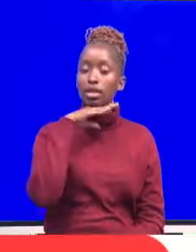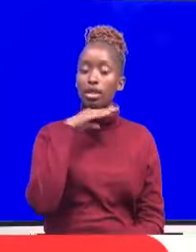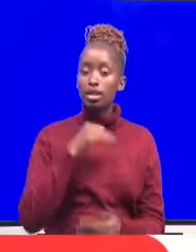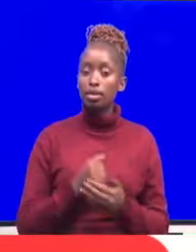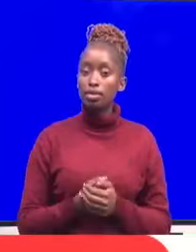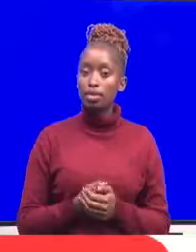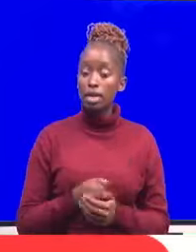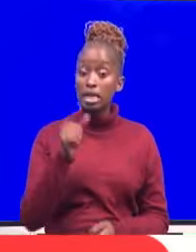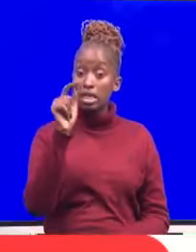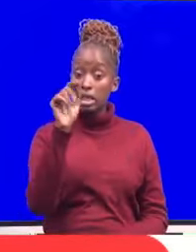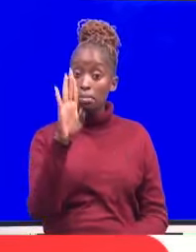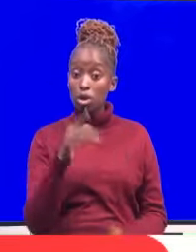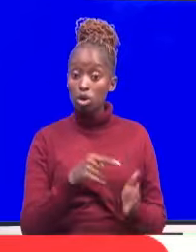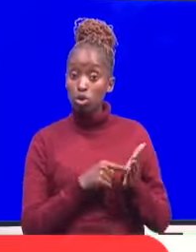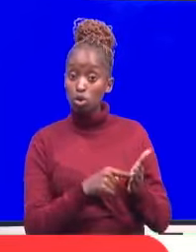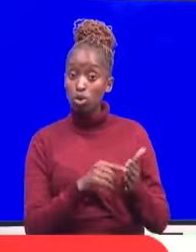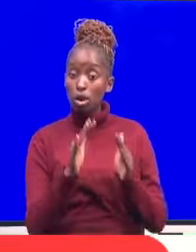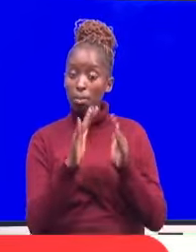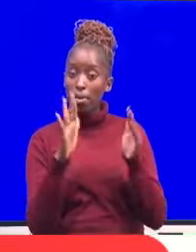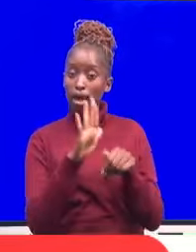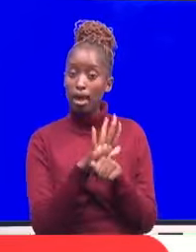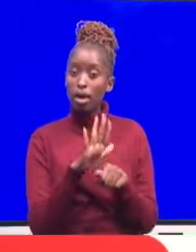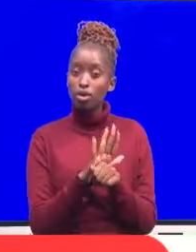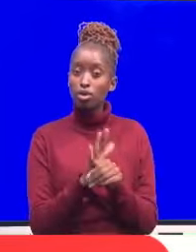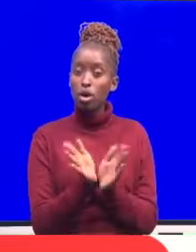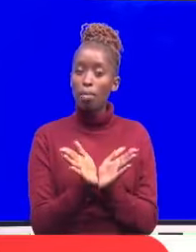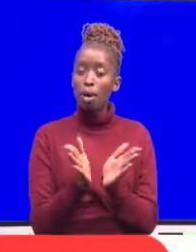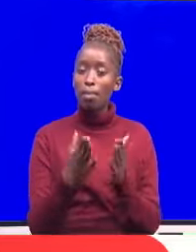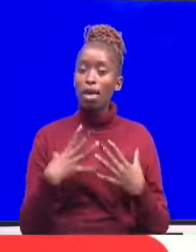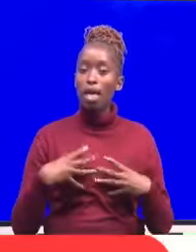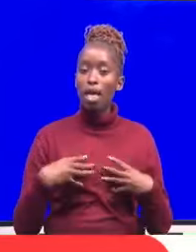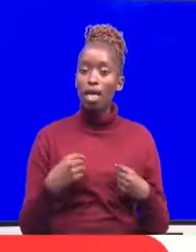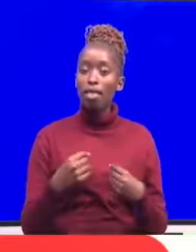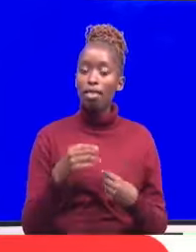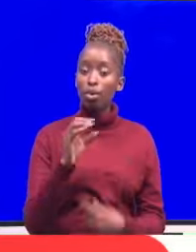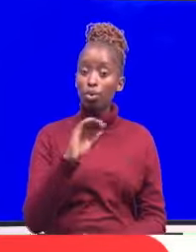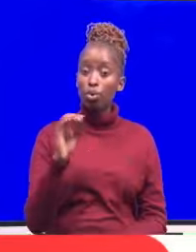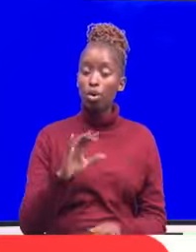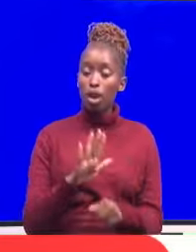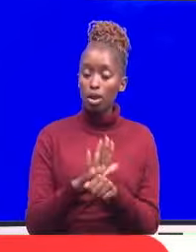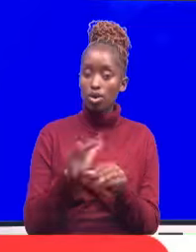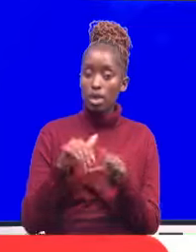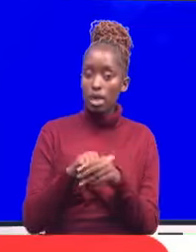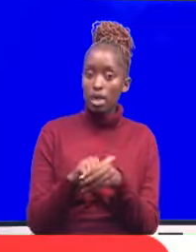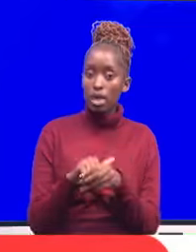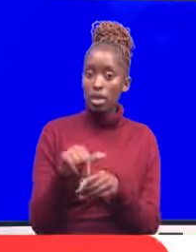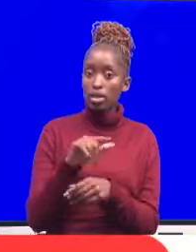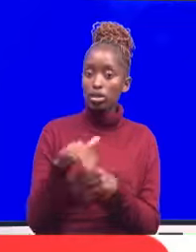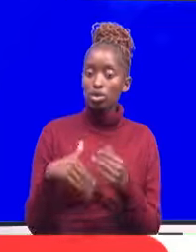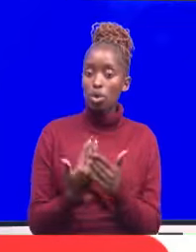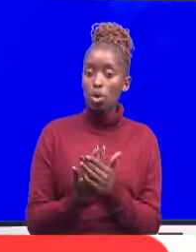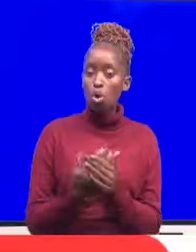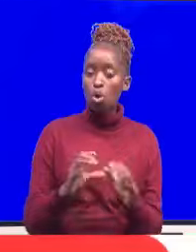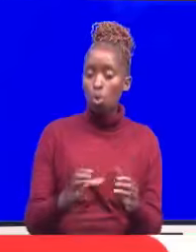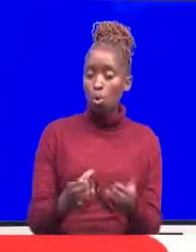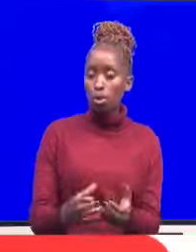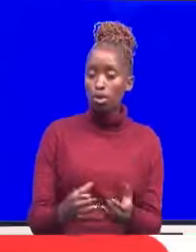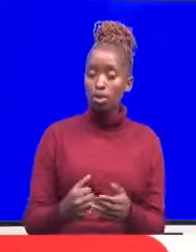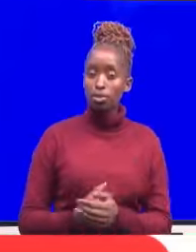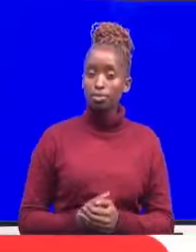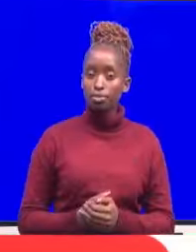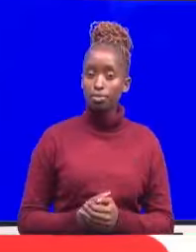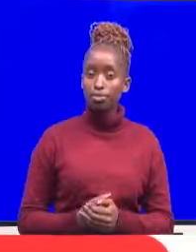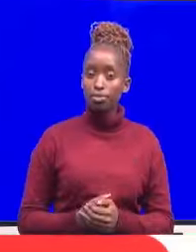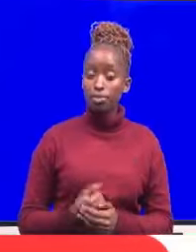to pose a significant public health threat, particularly in vulnerable and marginalized communities. According